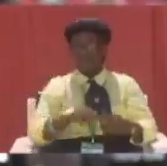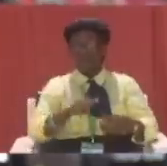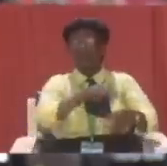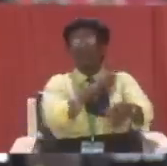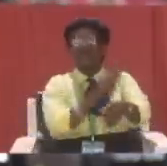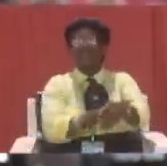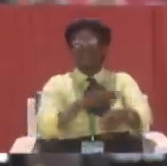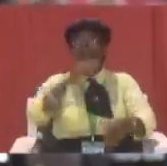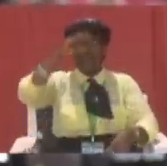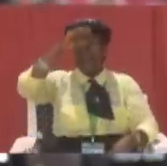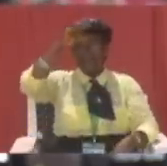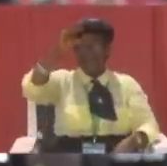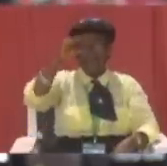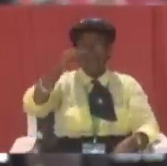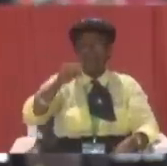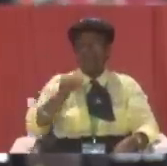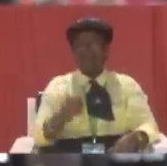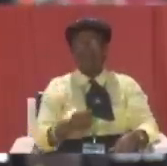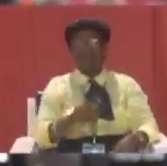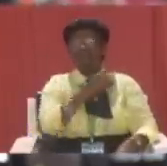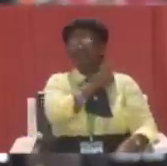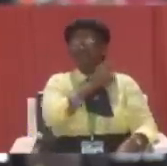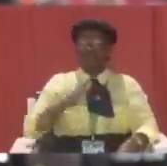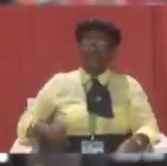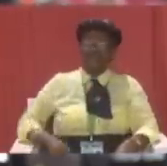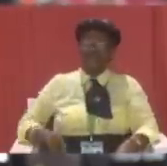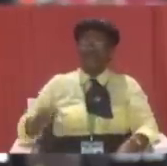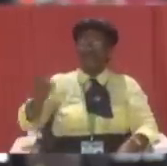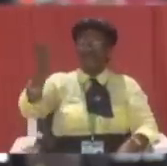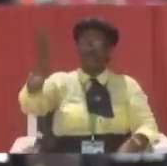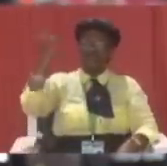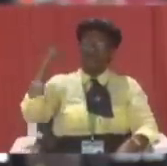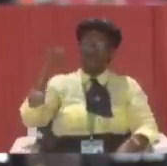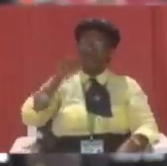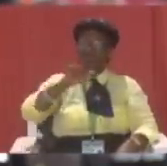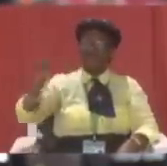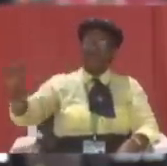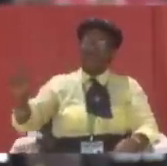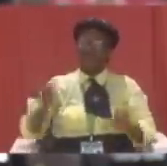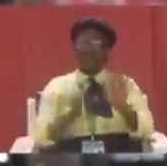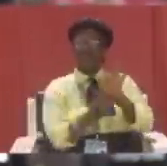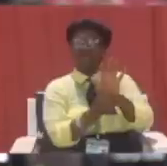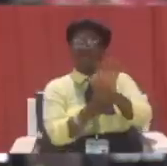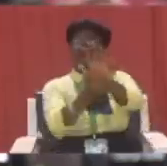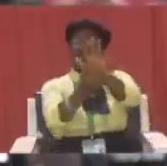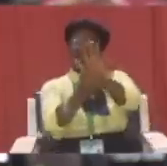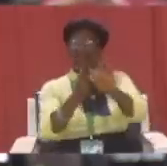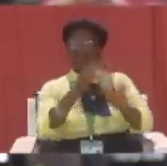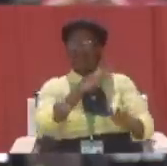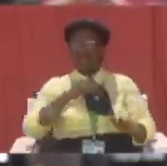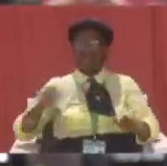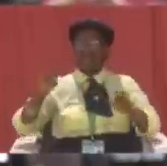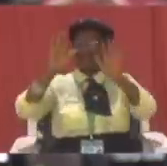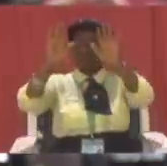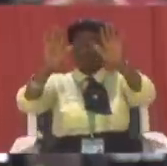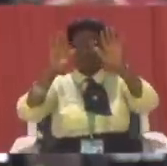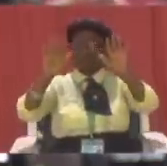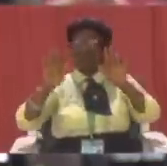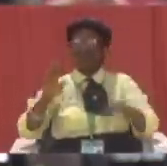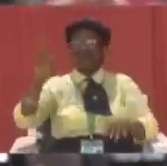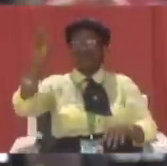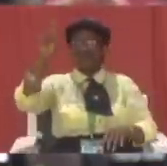David was a sign and a wonder. No wonder then that